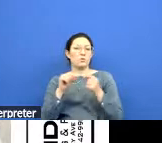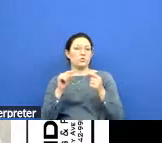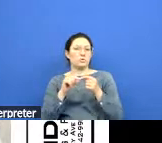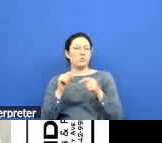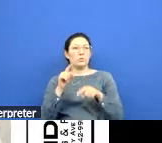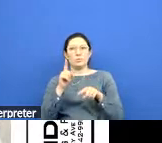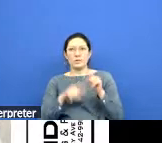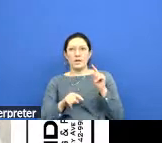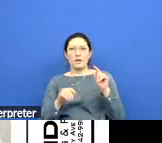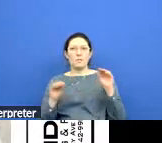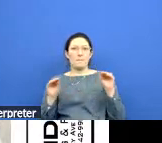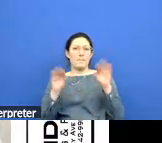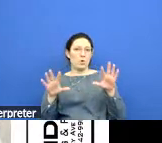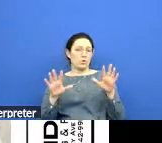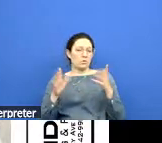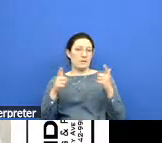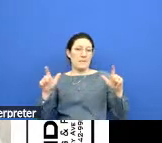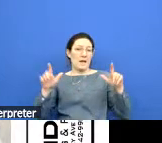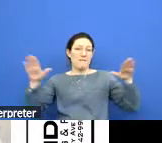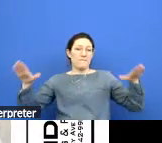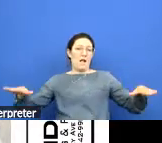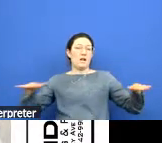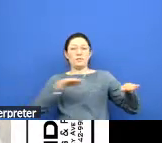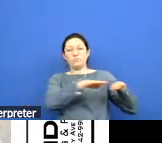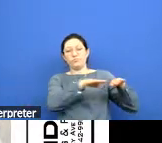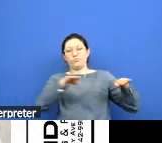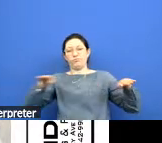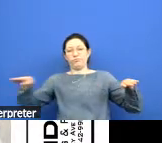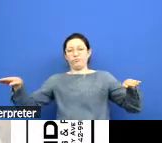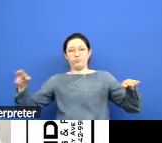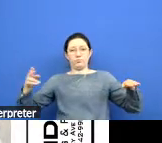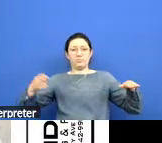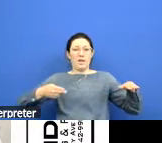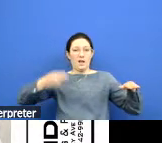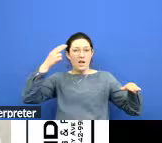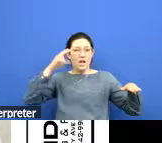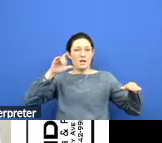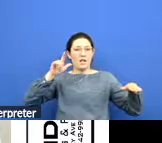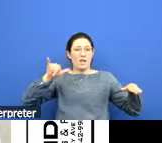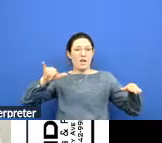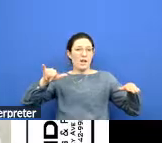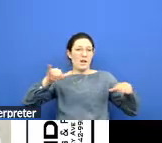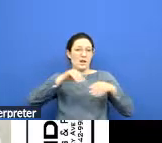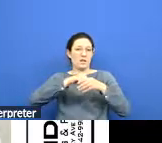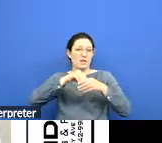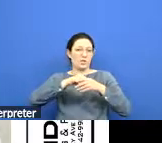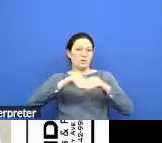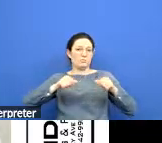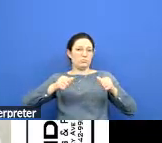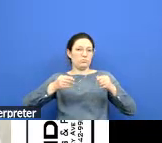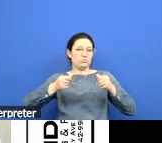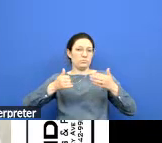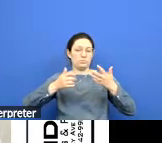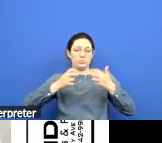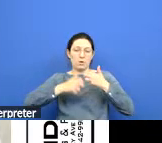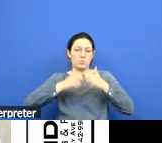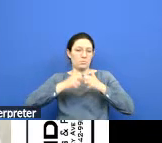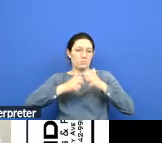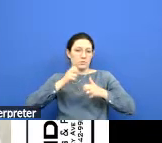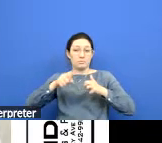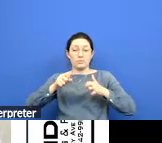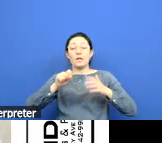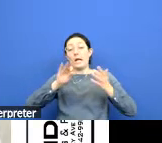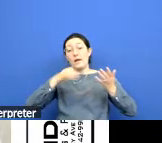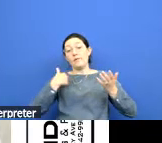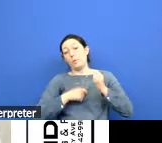perform miracles. It's a big flat area. It's high clay content. There's all the problems we got, but where we can, we